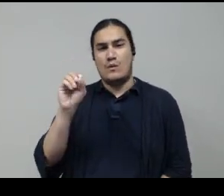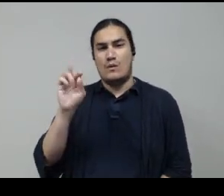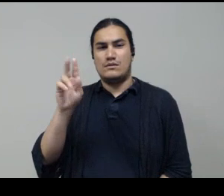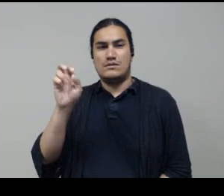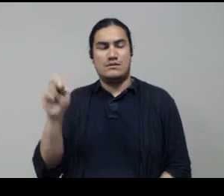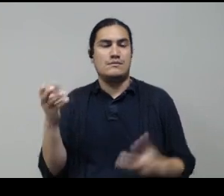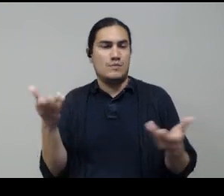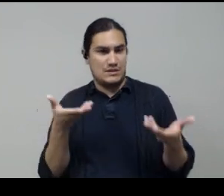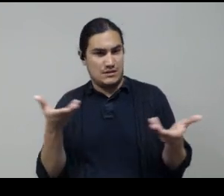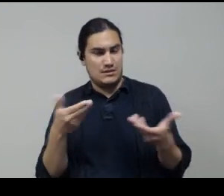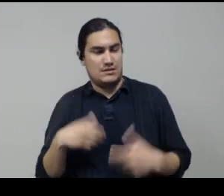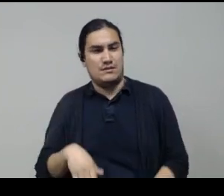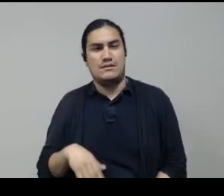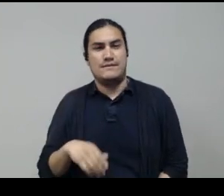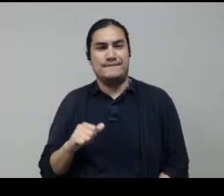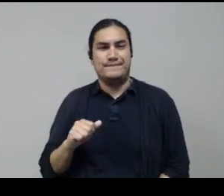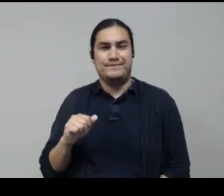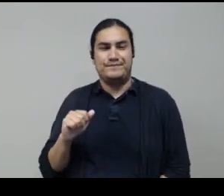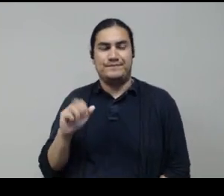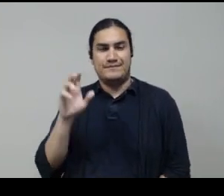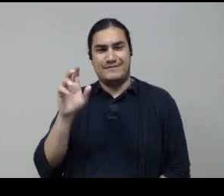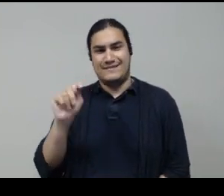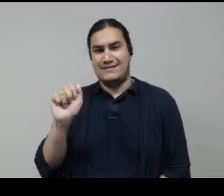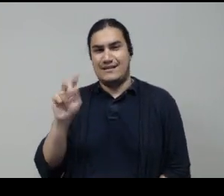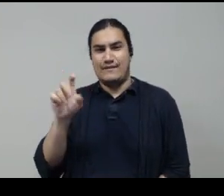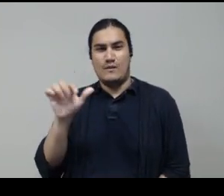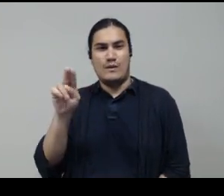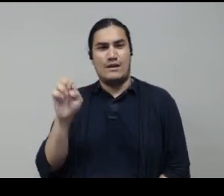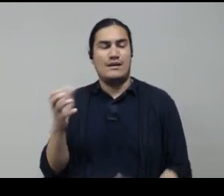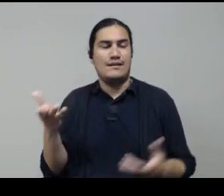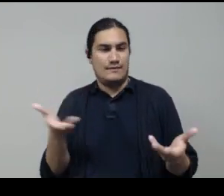Present. Commissioner Tavaloni. Here.